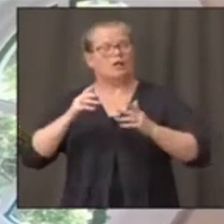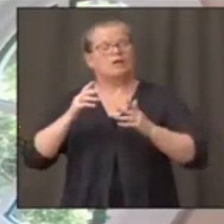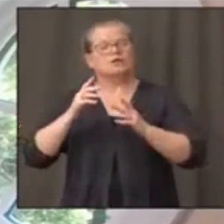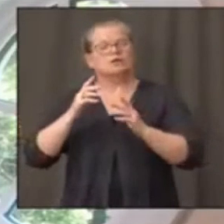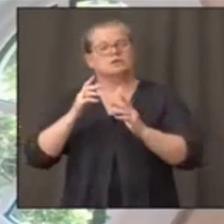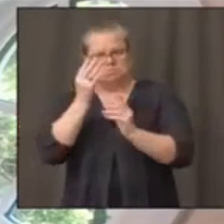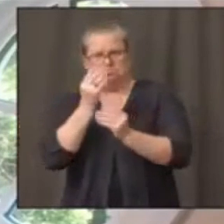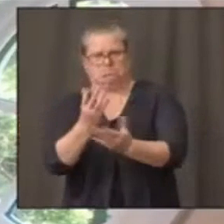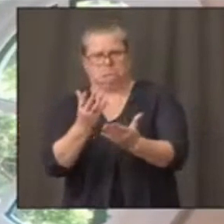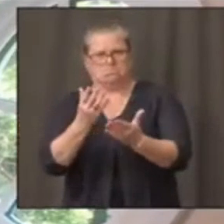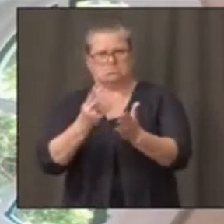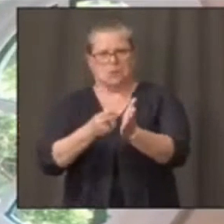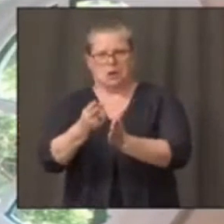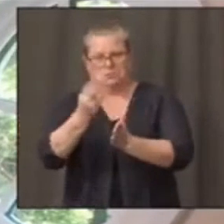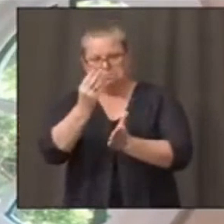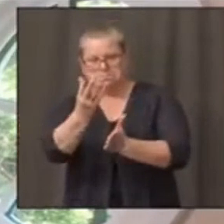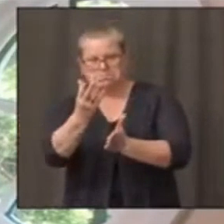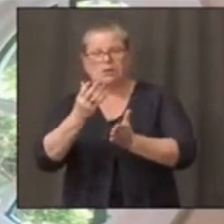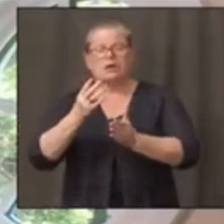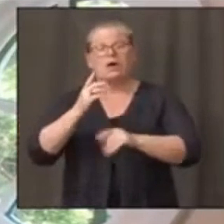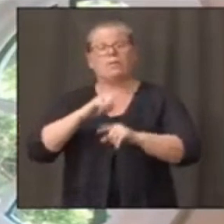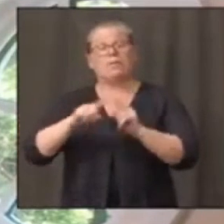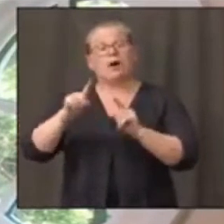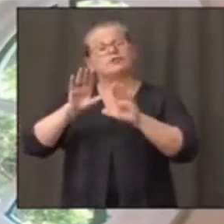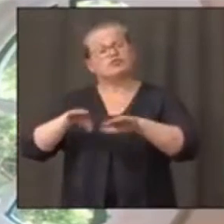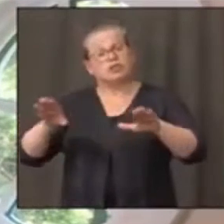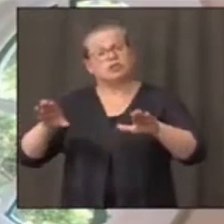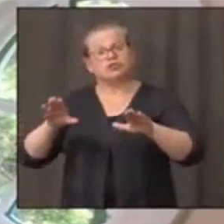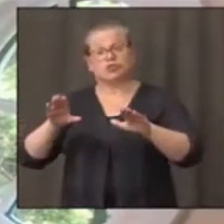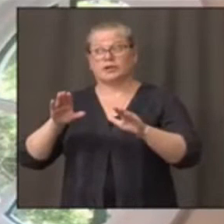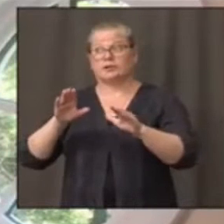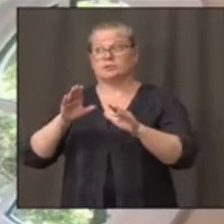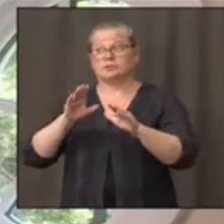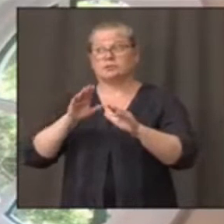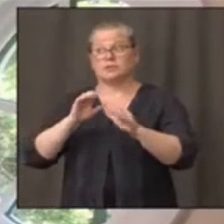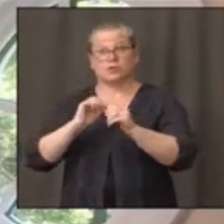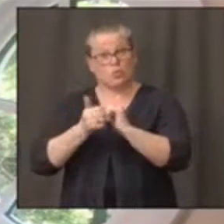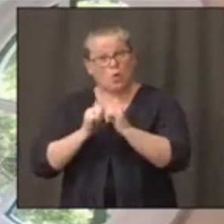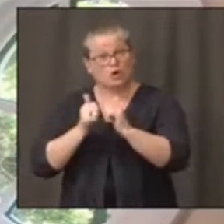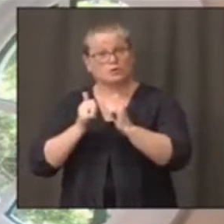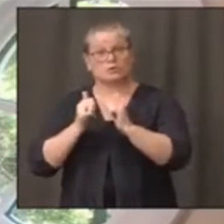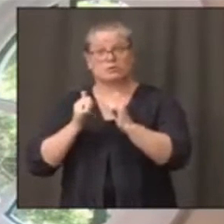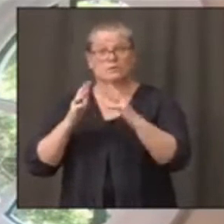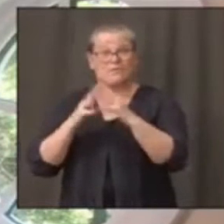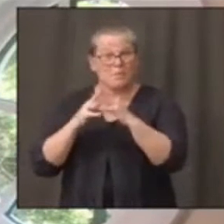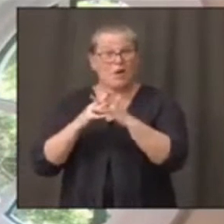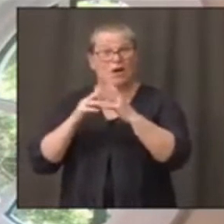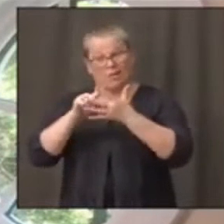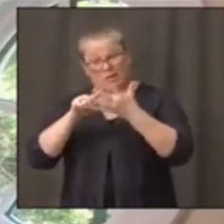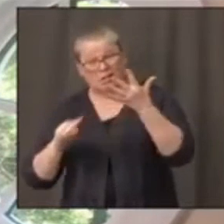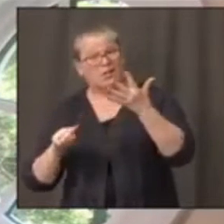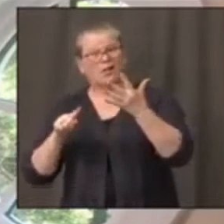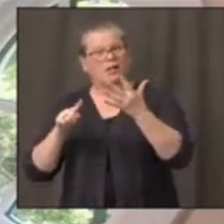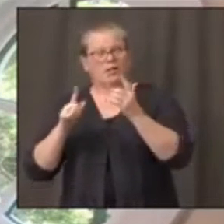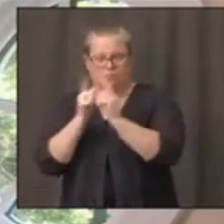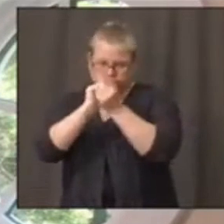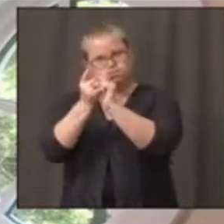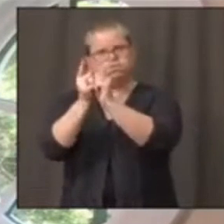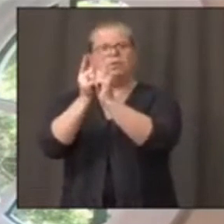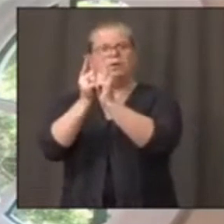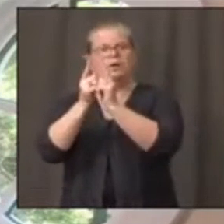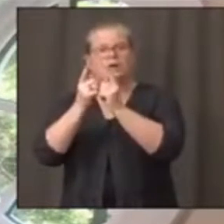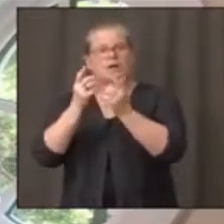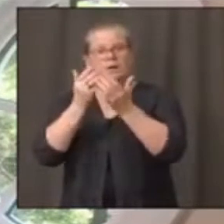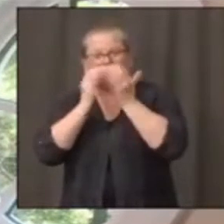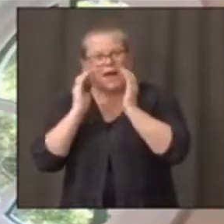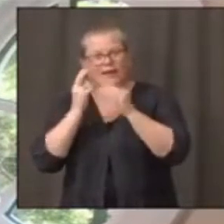in when you have children in close contact doing athletics, the risk of spread. You can't social distance, you can't wear a mask. And